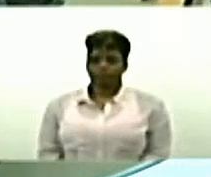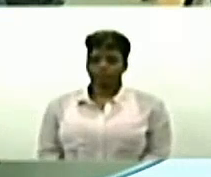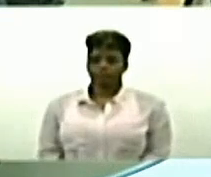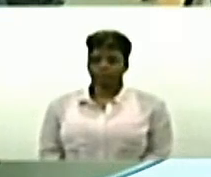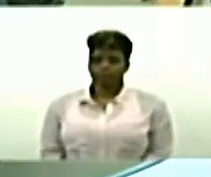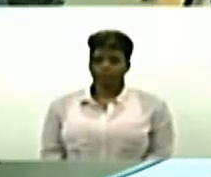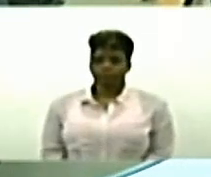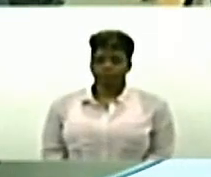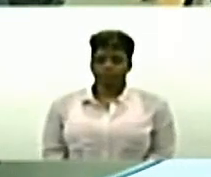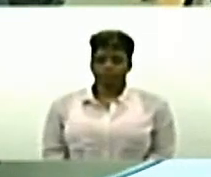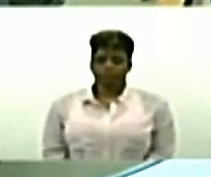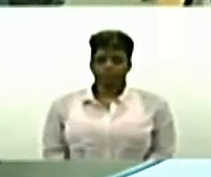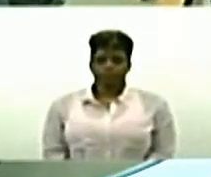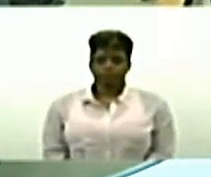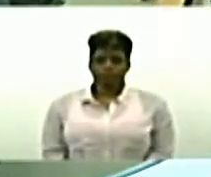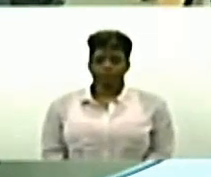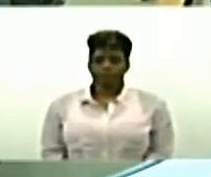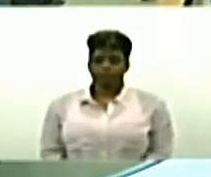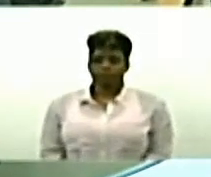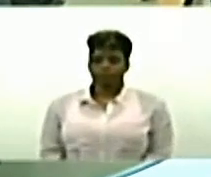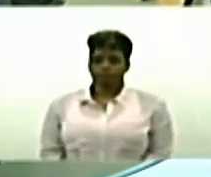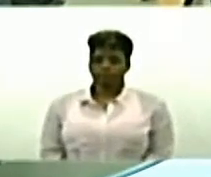Thank you.